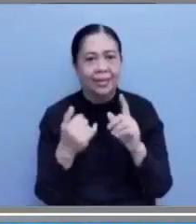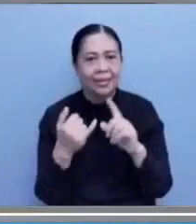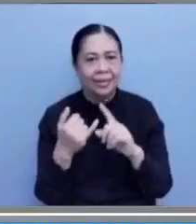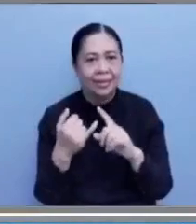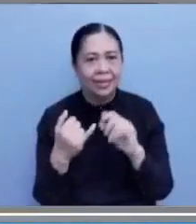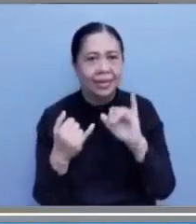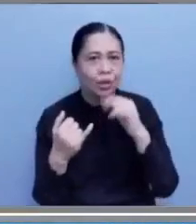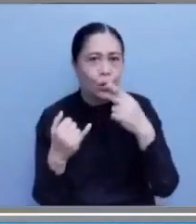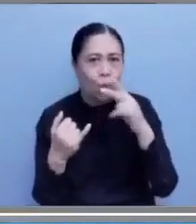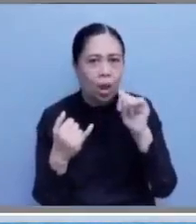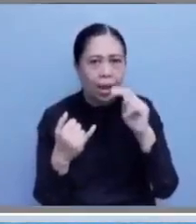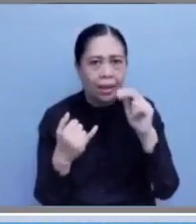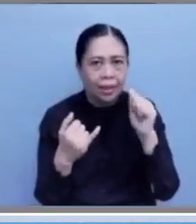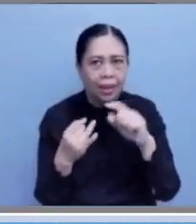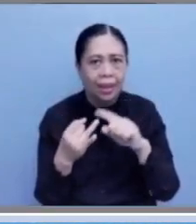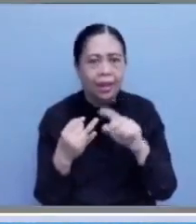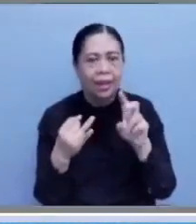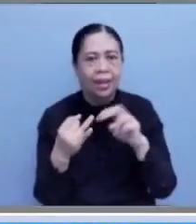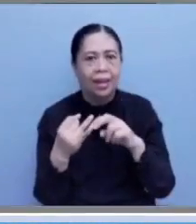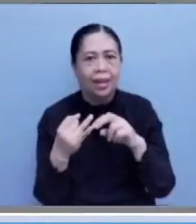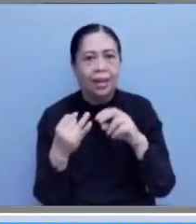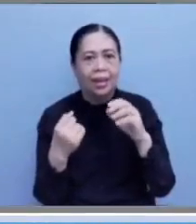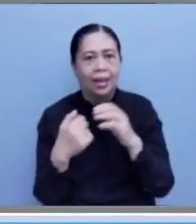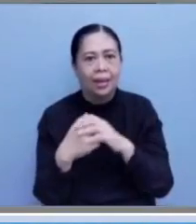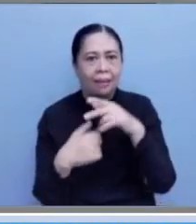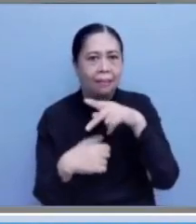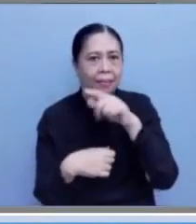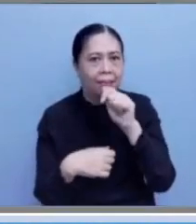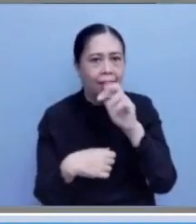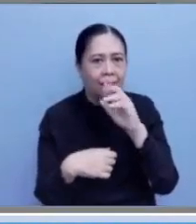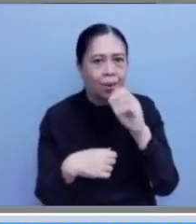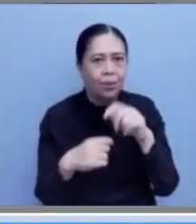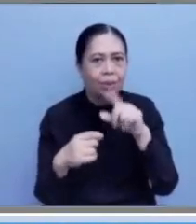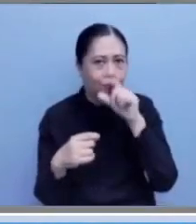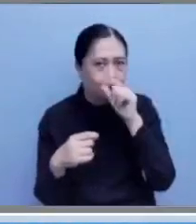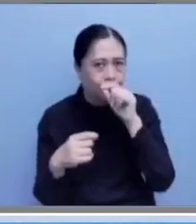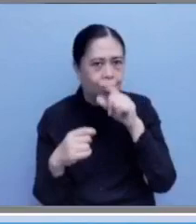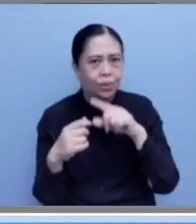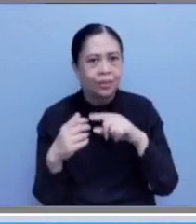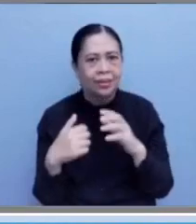mga parrots. So, may ibon.